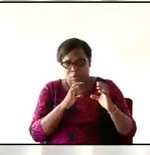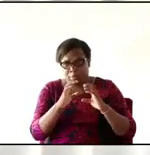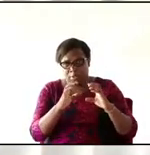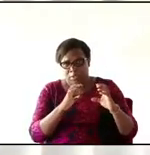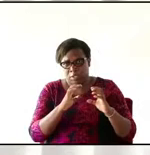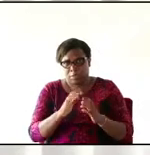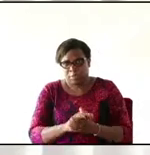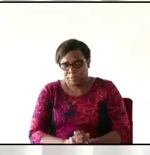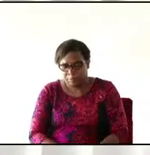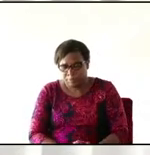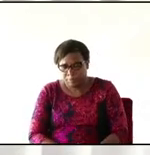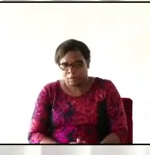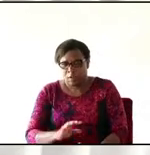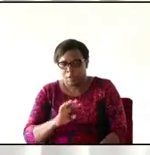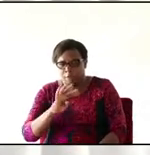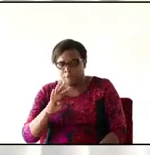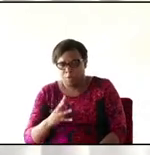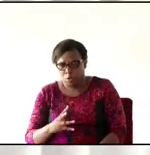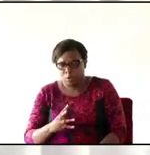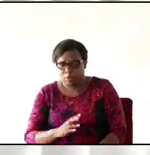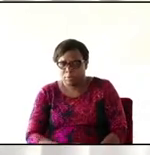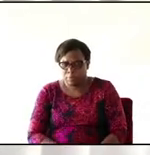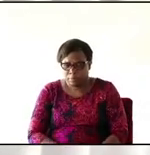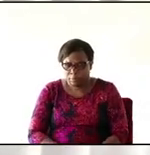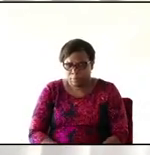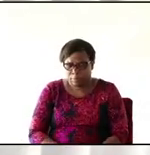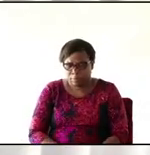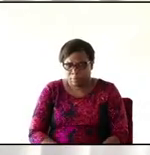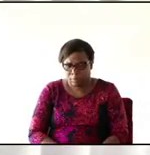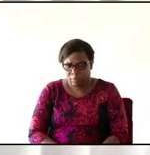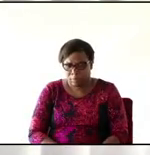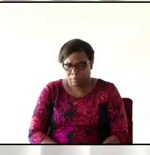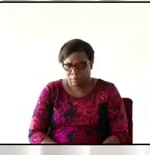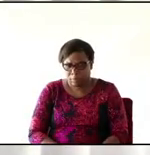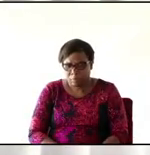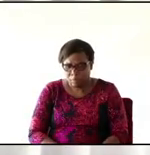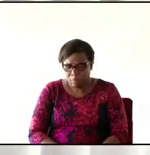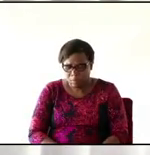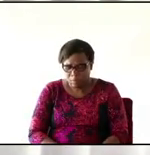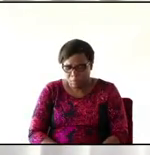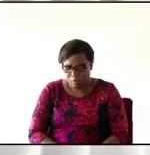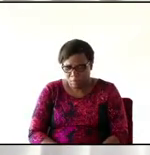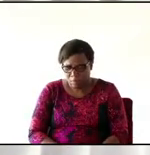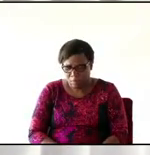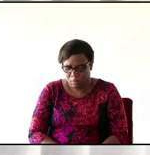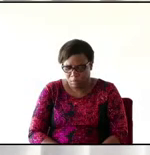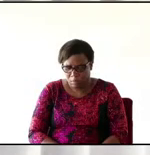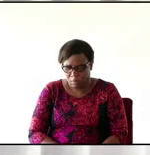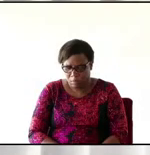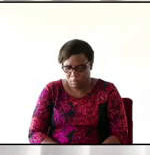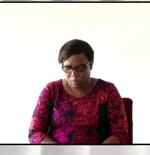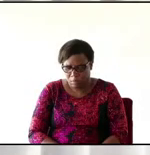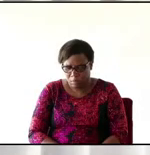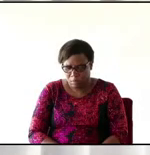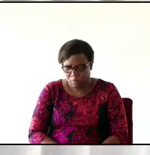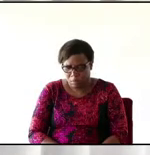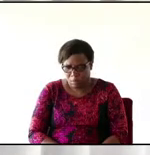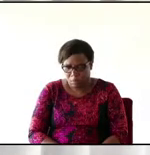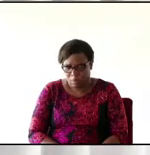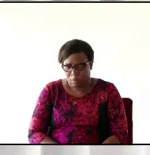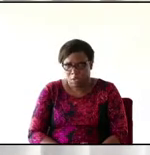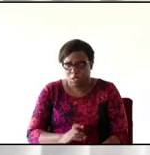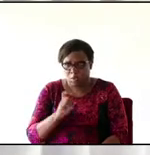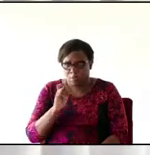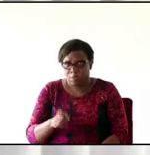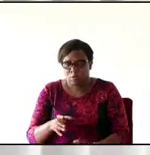it requires communication. And finally, the go concept demands commitment. It